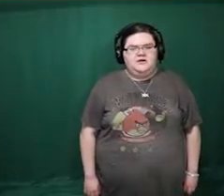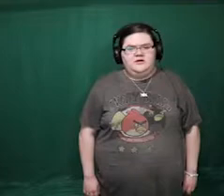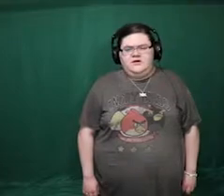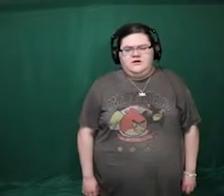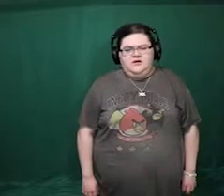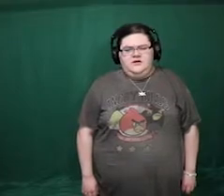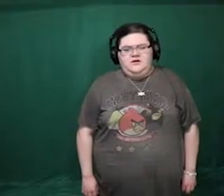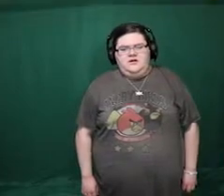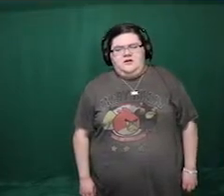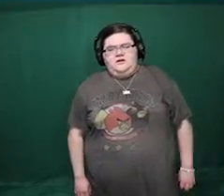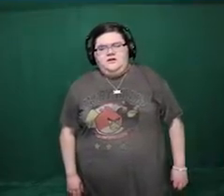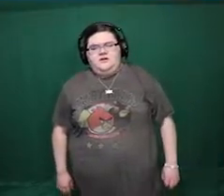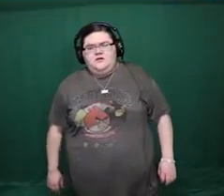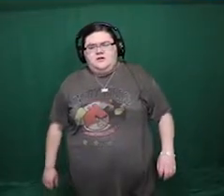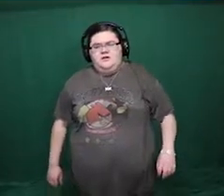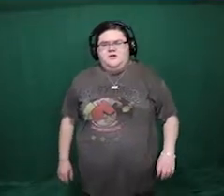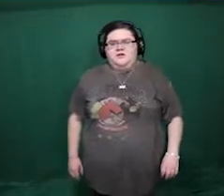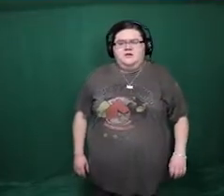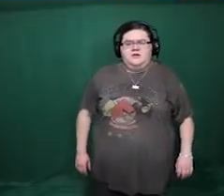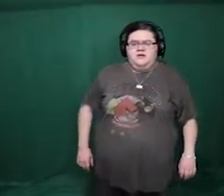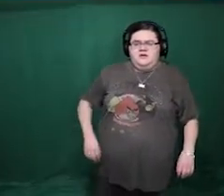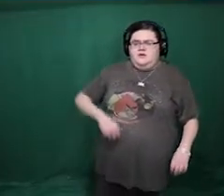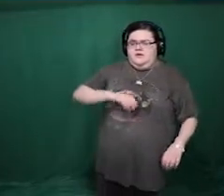there? Oh boy.